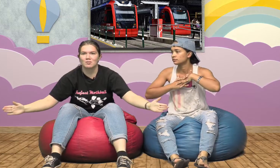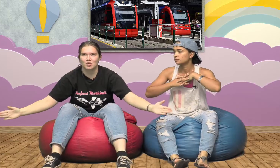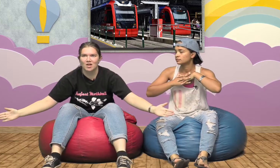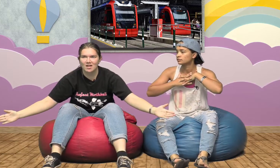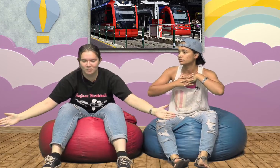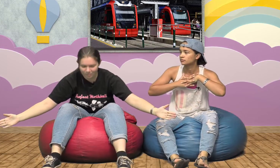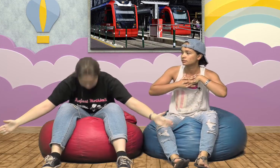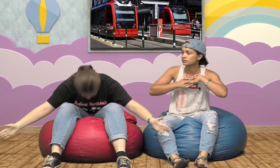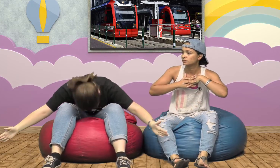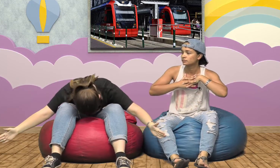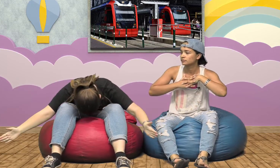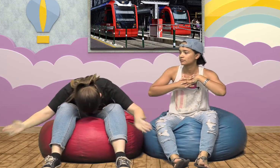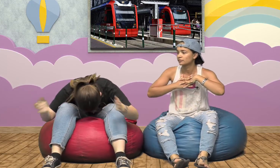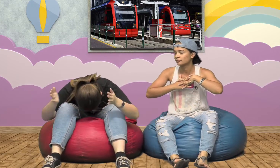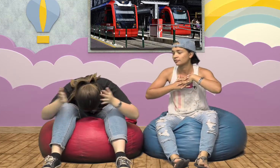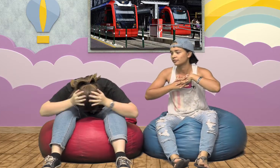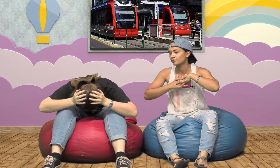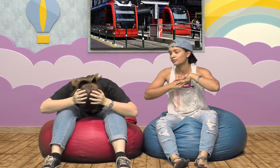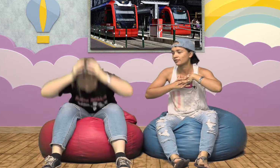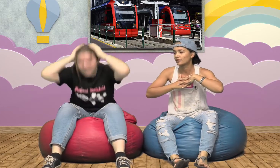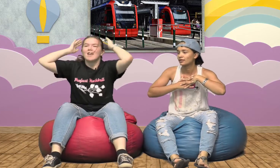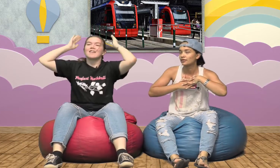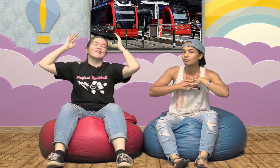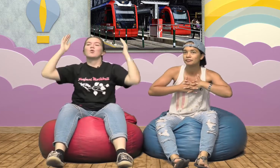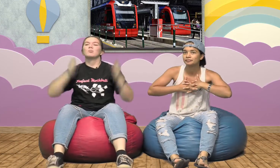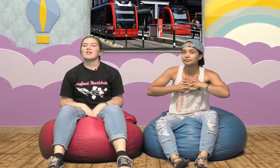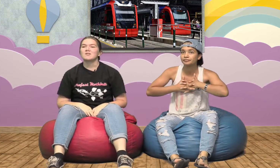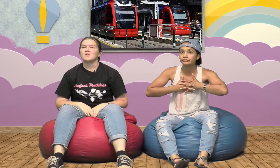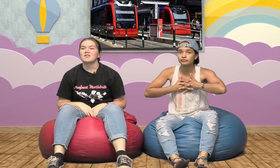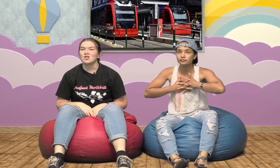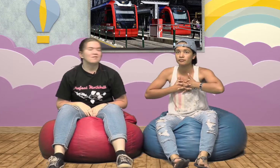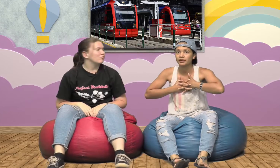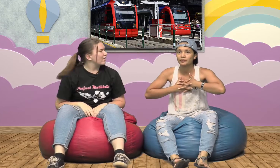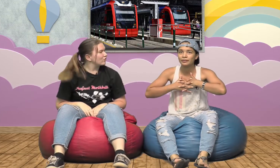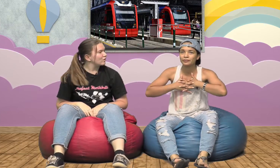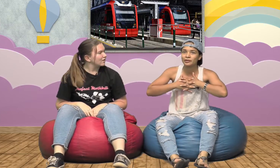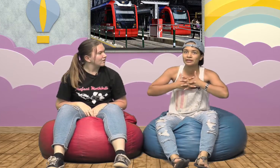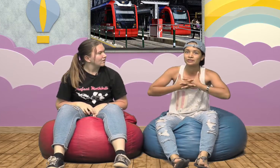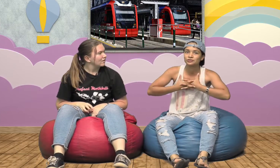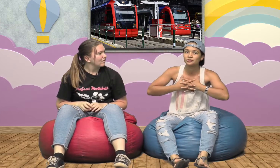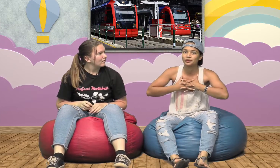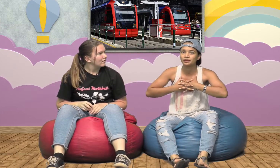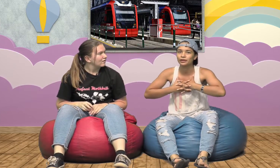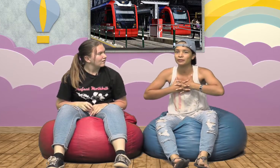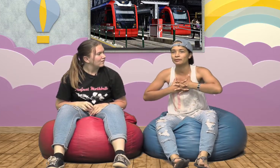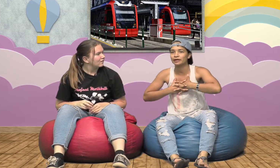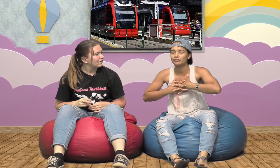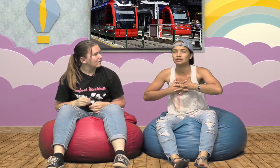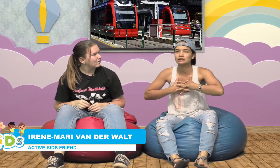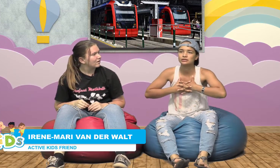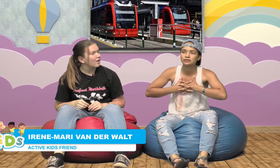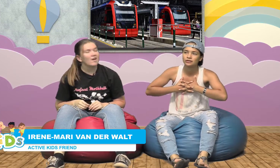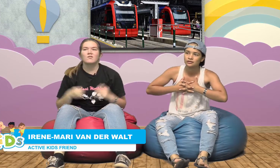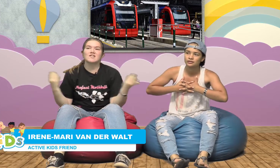do is you're going to put your head between your knees and you're going to hold your head. That's called brace position. And if But you're ever why on would a we want plane, to